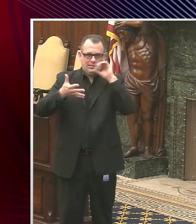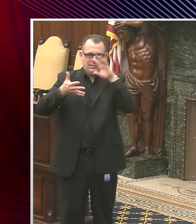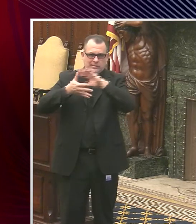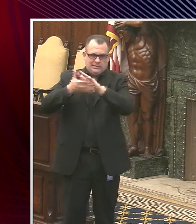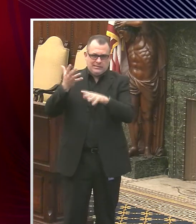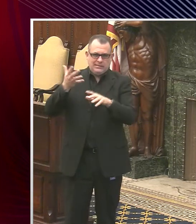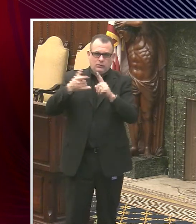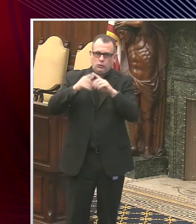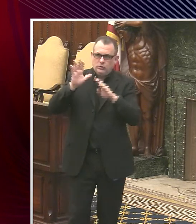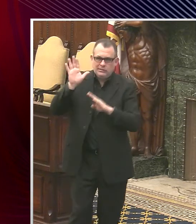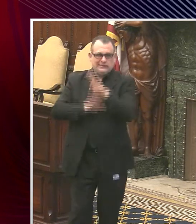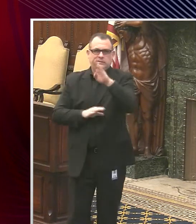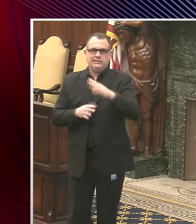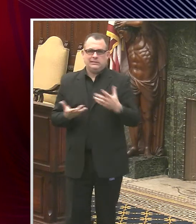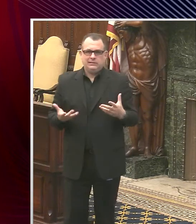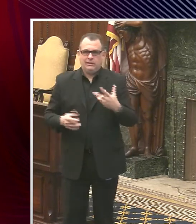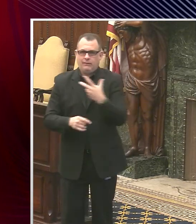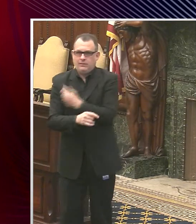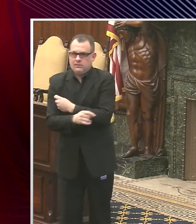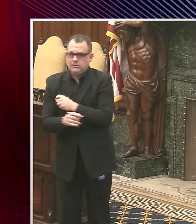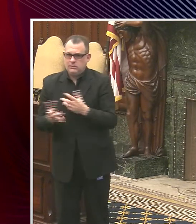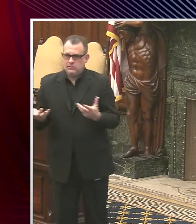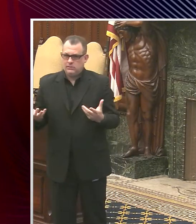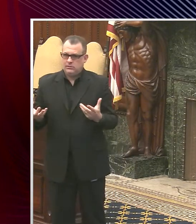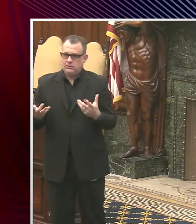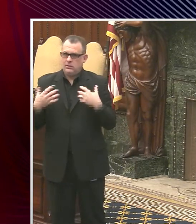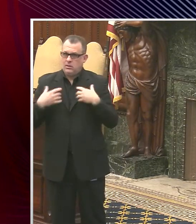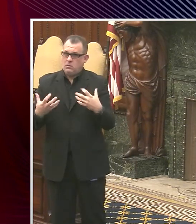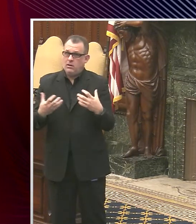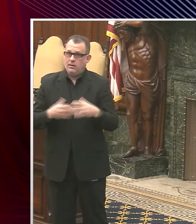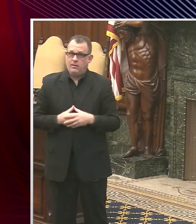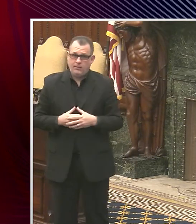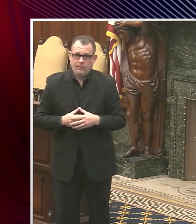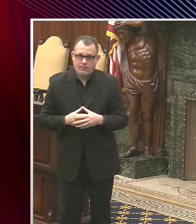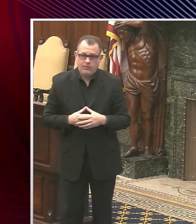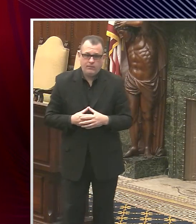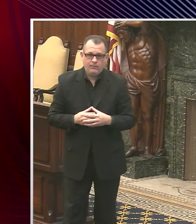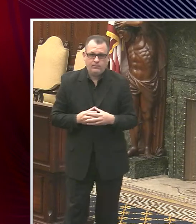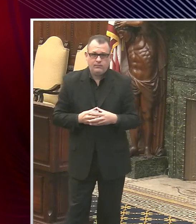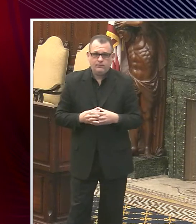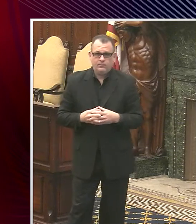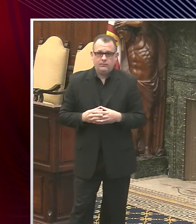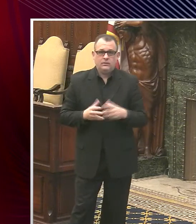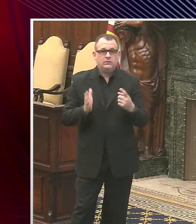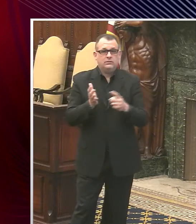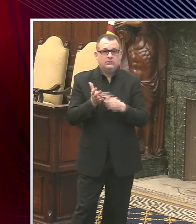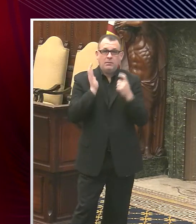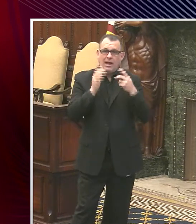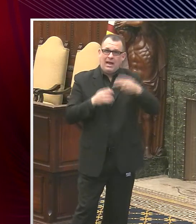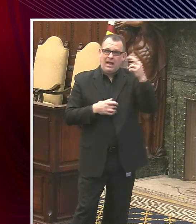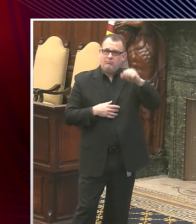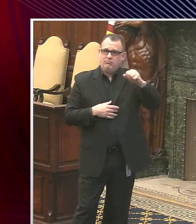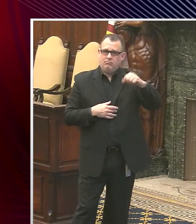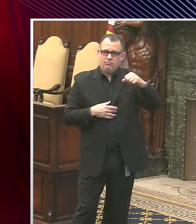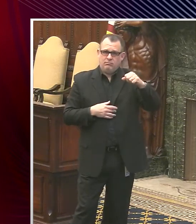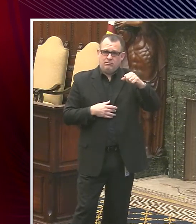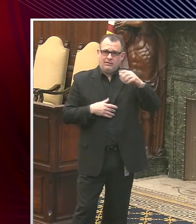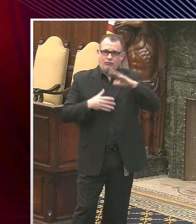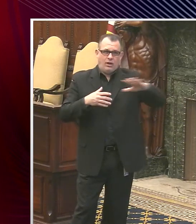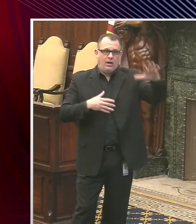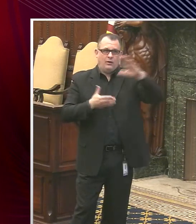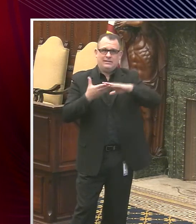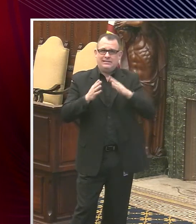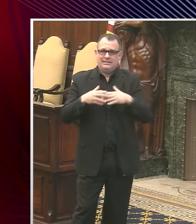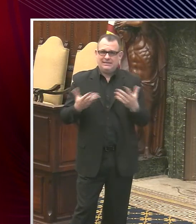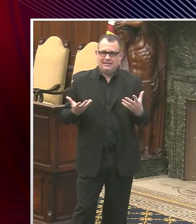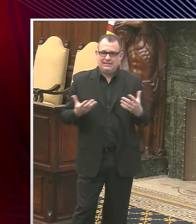and also being those under-vaccinated zip codes. So, and right now the demand is high citywide. So I don't think for this